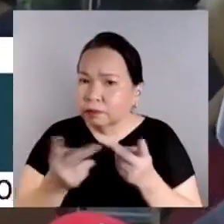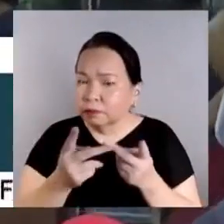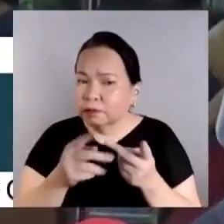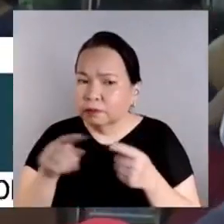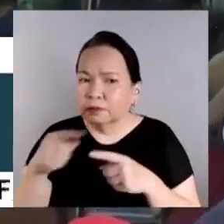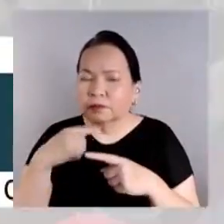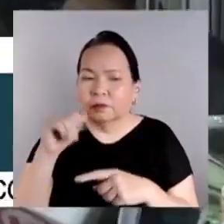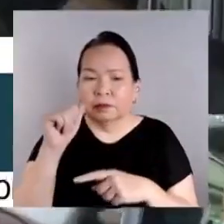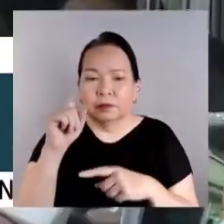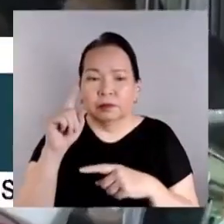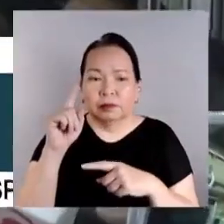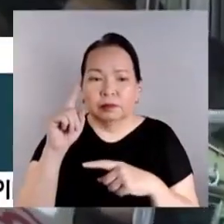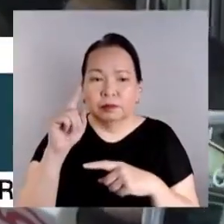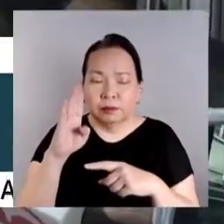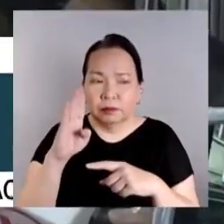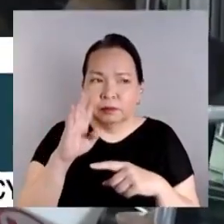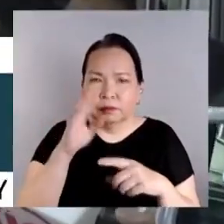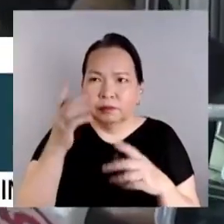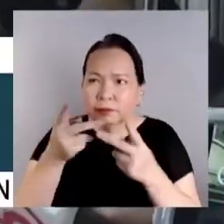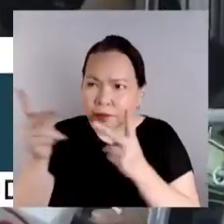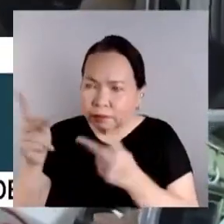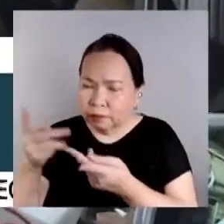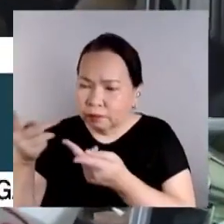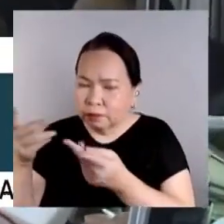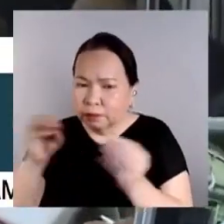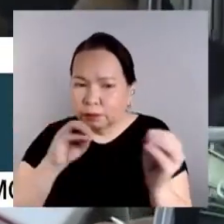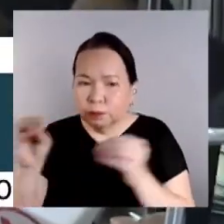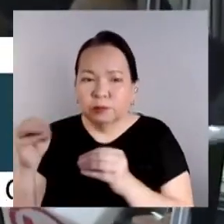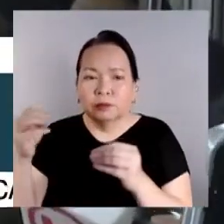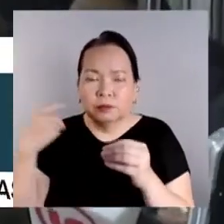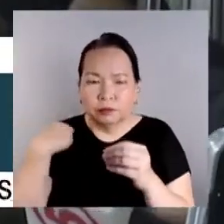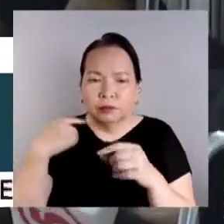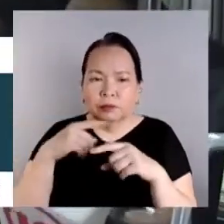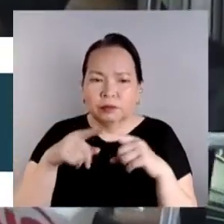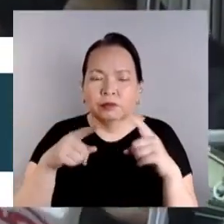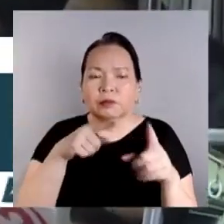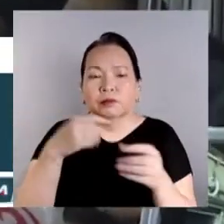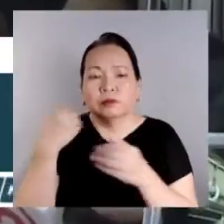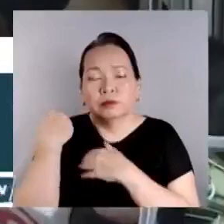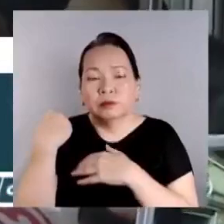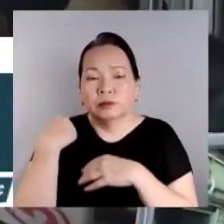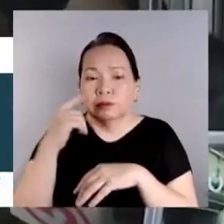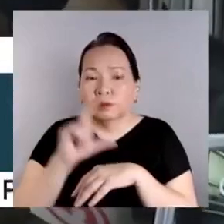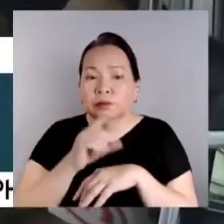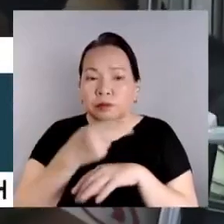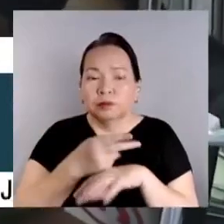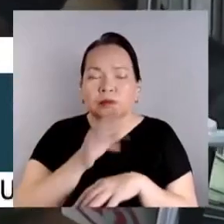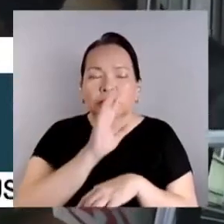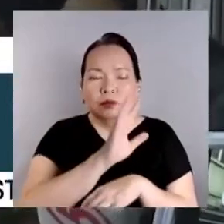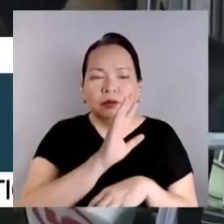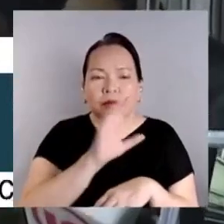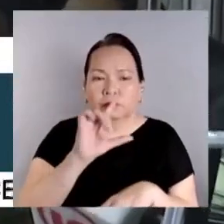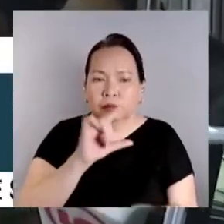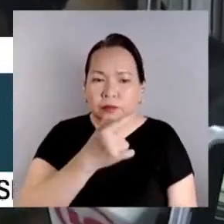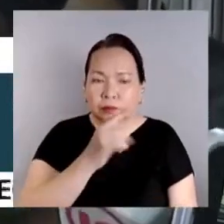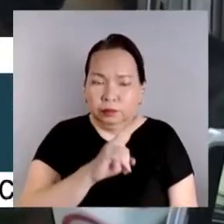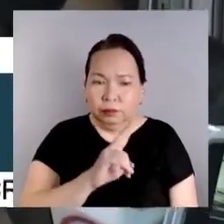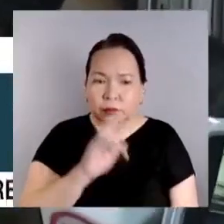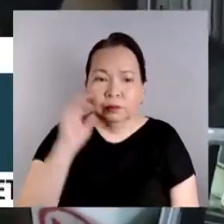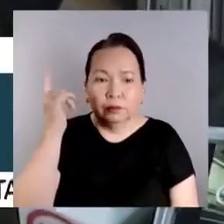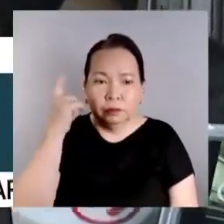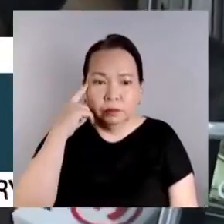mga relocation sites. Principally, ang may obligasyon para sa livelihood nila ay ang local government unit. Ang obligasyon ng gobyerno,